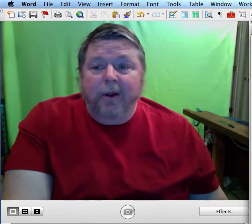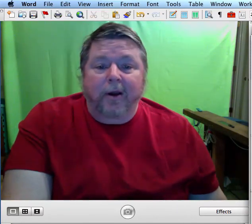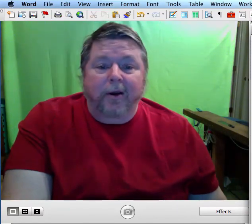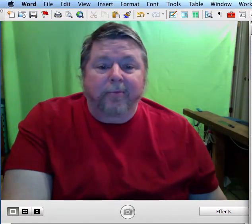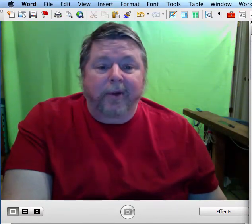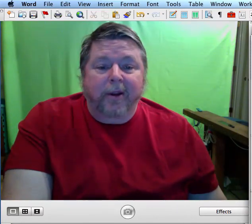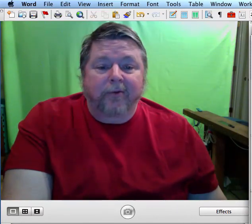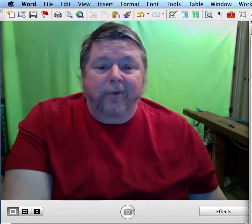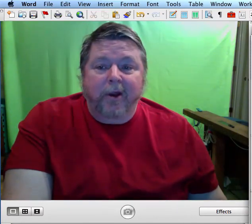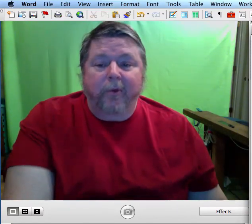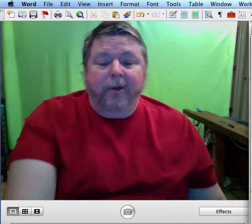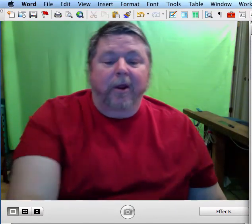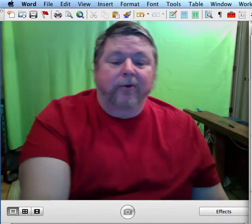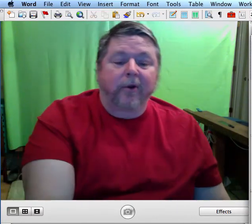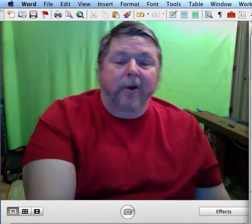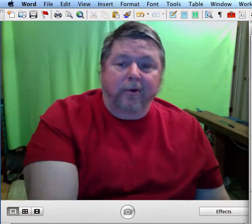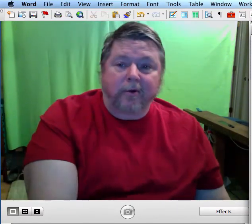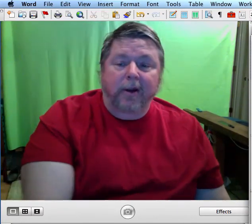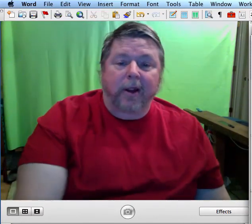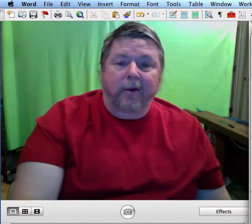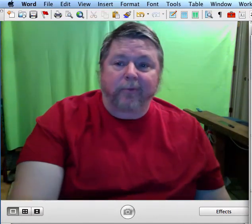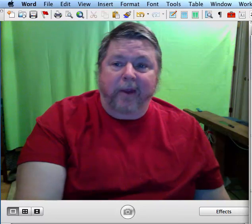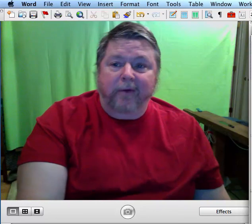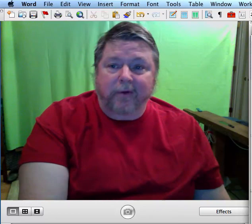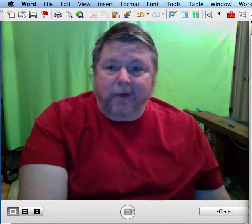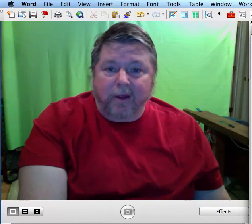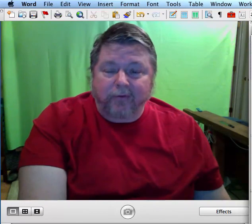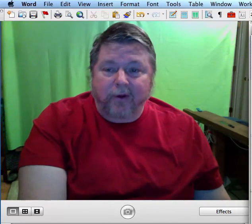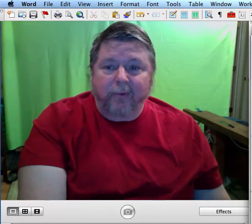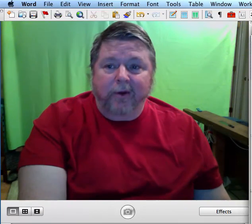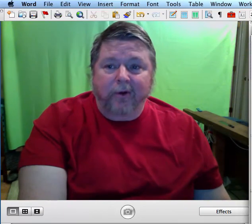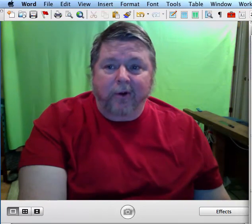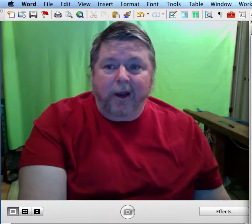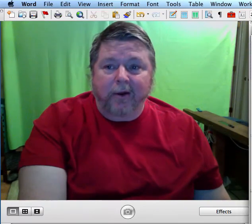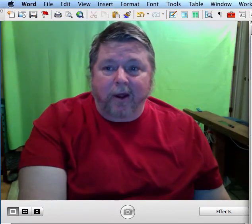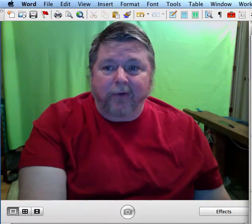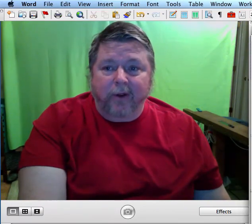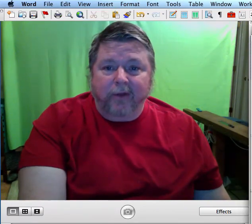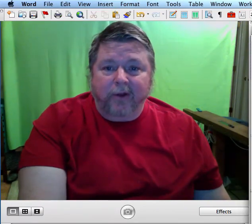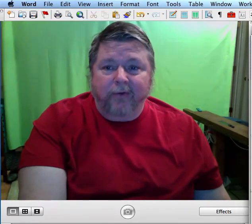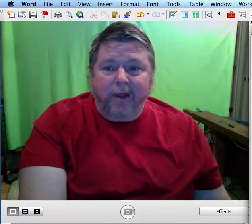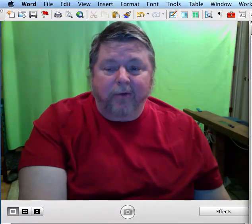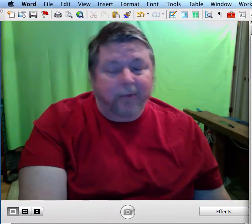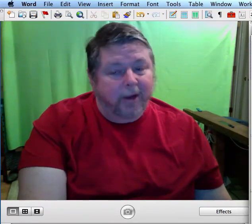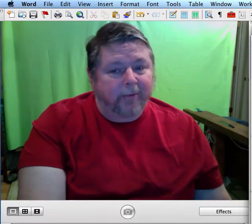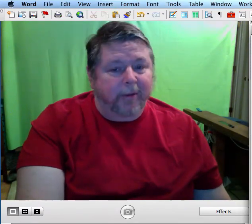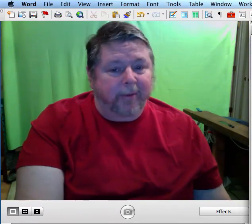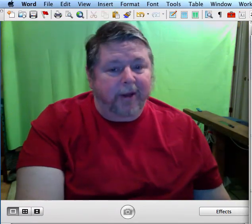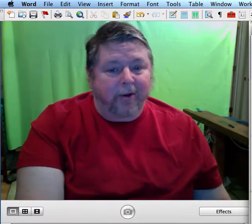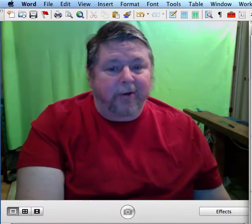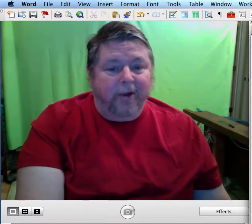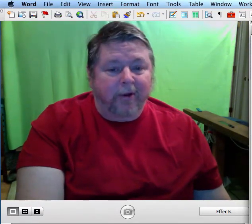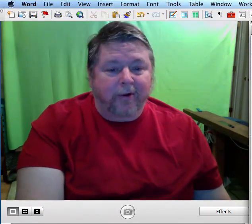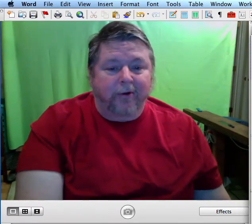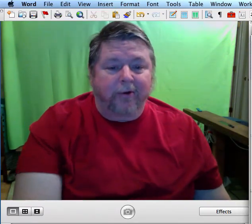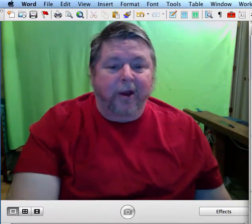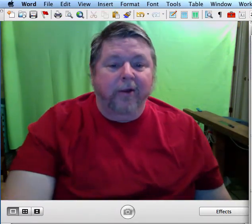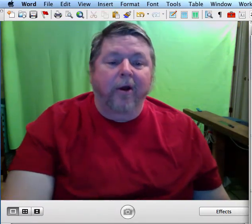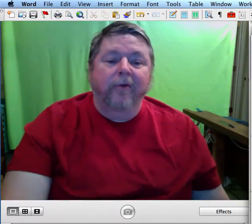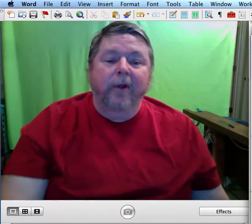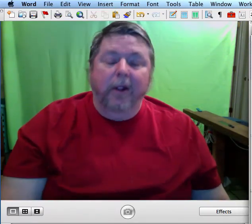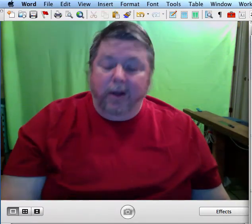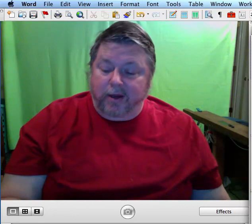because we know what the doctor's going to do and there's basic stuff and we can turn our head in and cough and all that stuff without me being there to tell you to turn